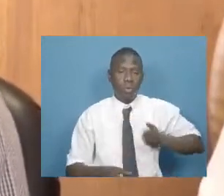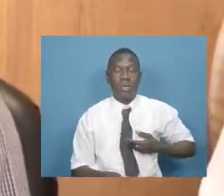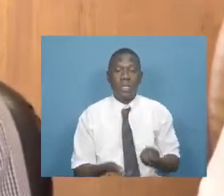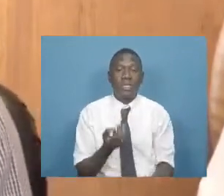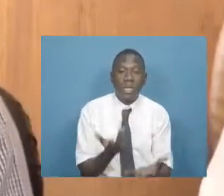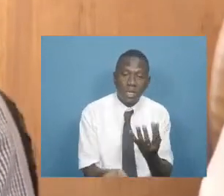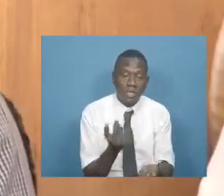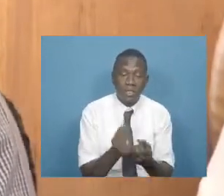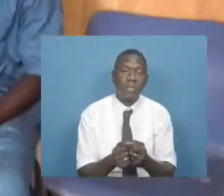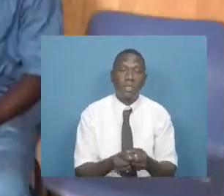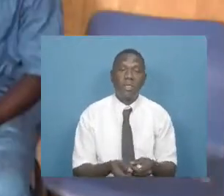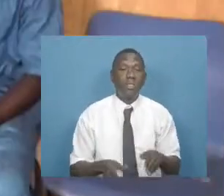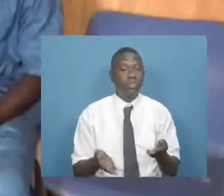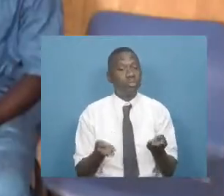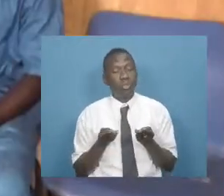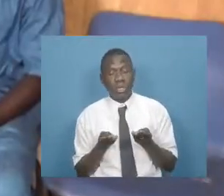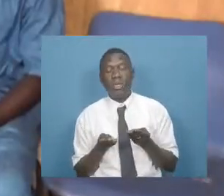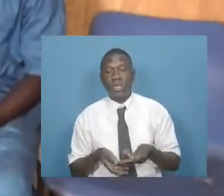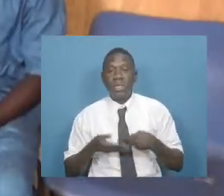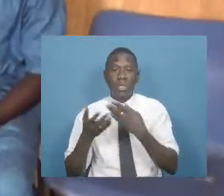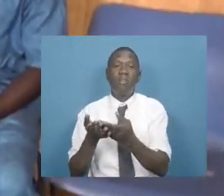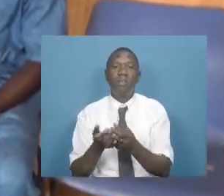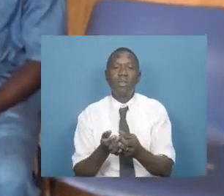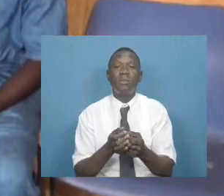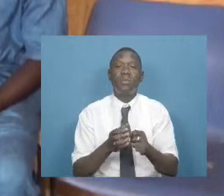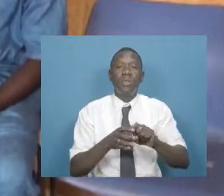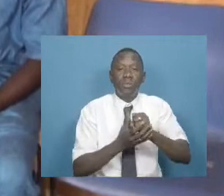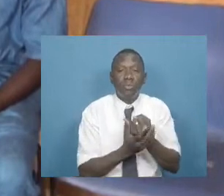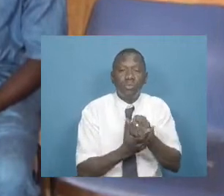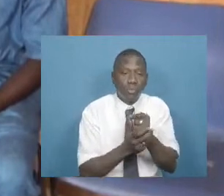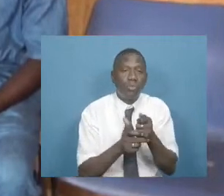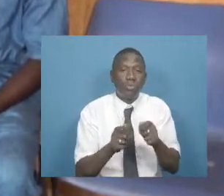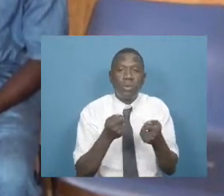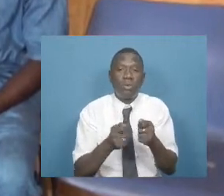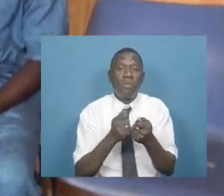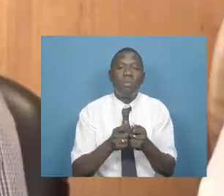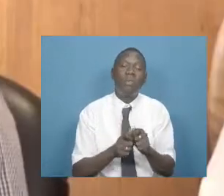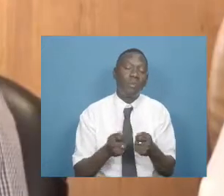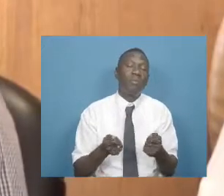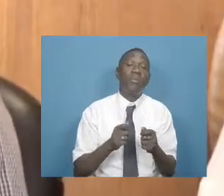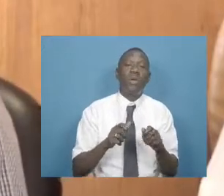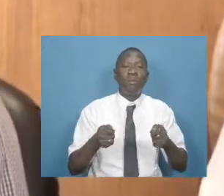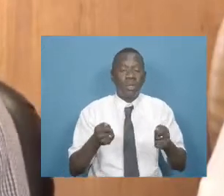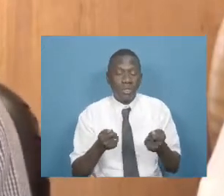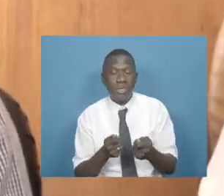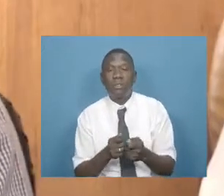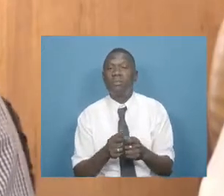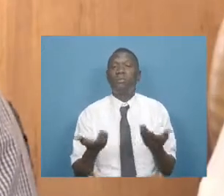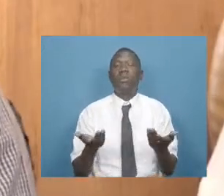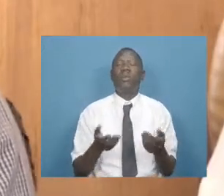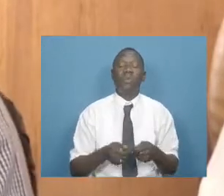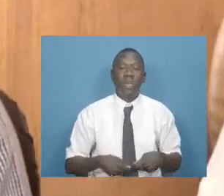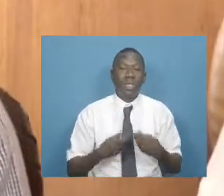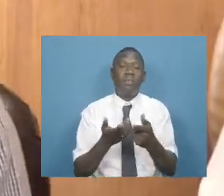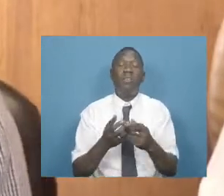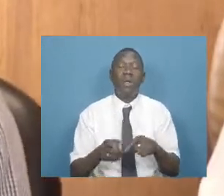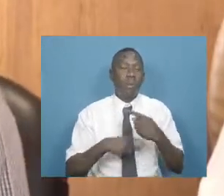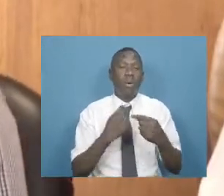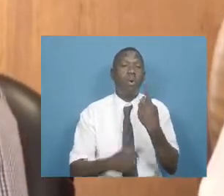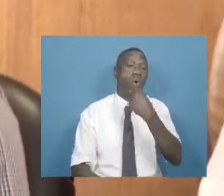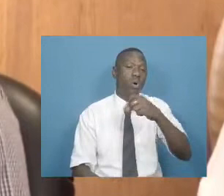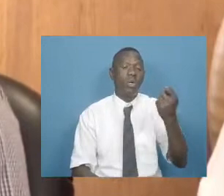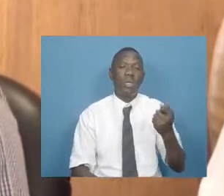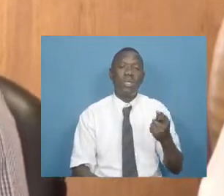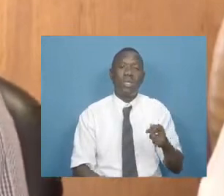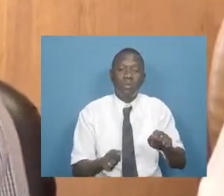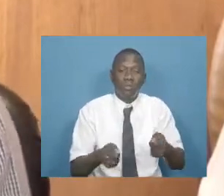providing milling machines from Carton to Koina. We have given more than 100 million machines. We